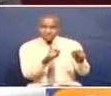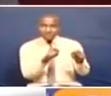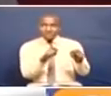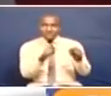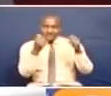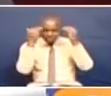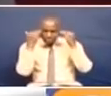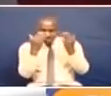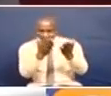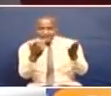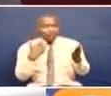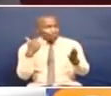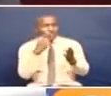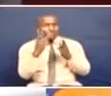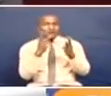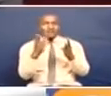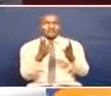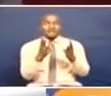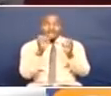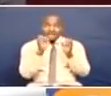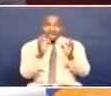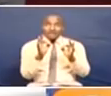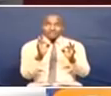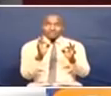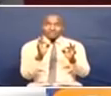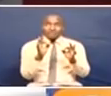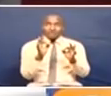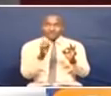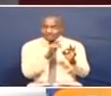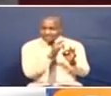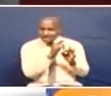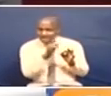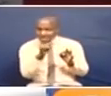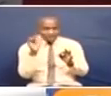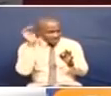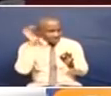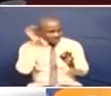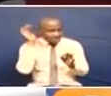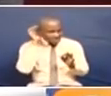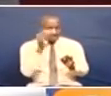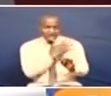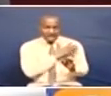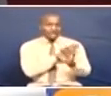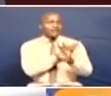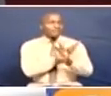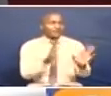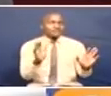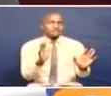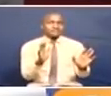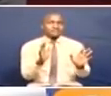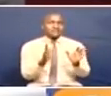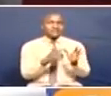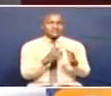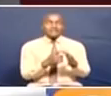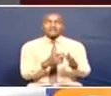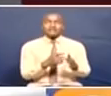etc. We're concerned that if all they'll do is just pander to these whims, and are afraid of maybe, you know, protests, or afraid